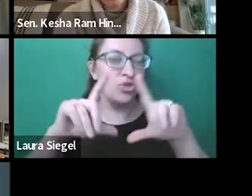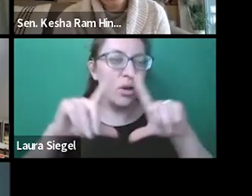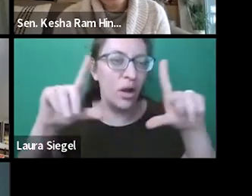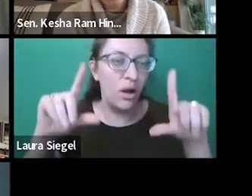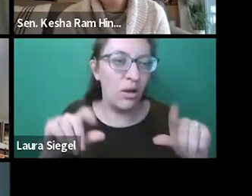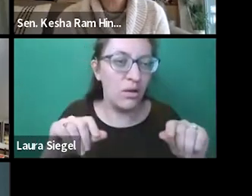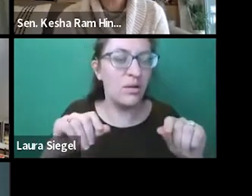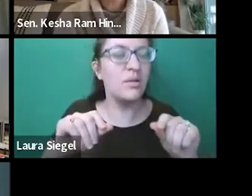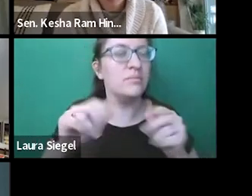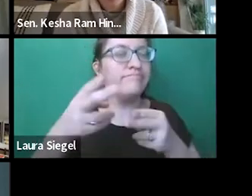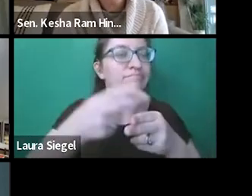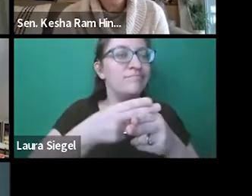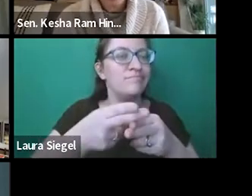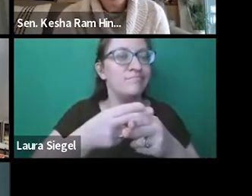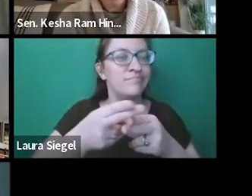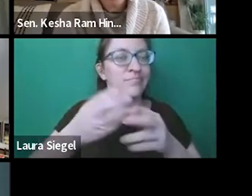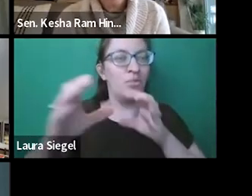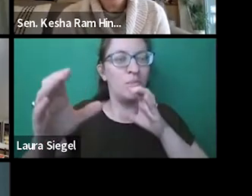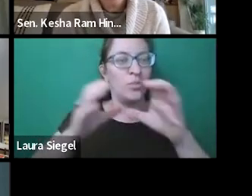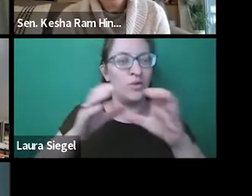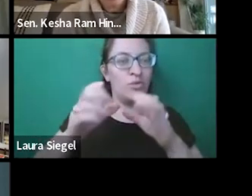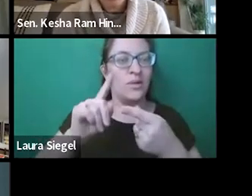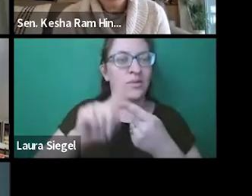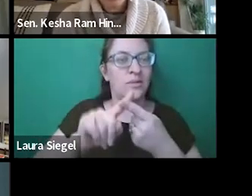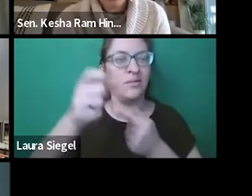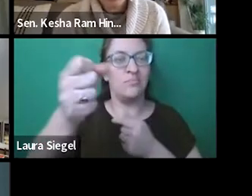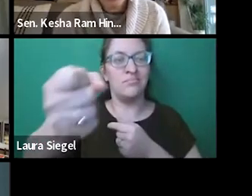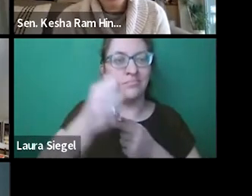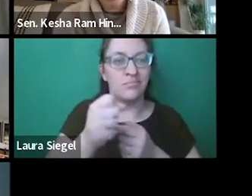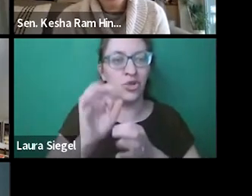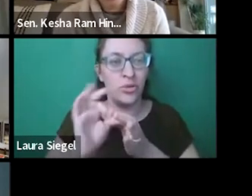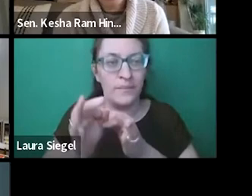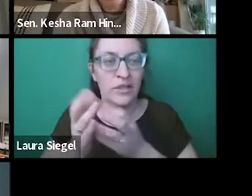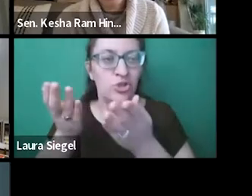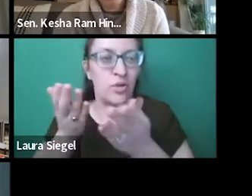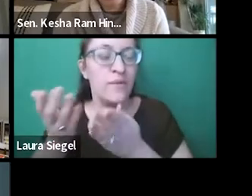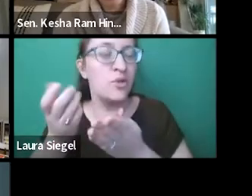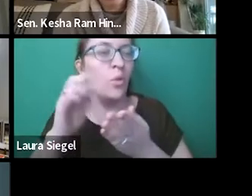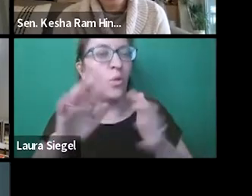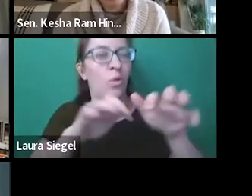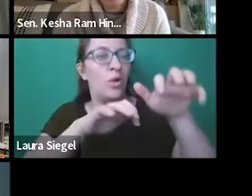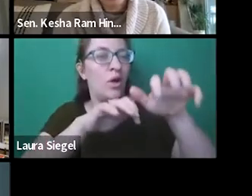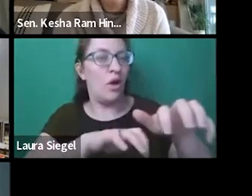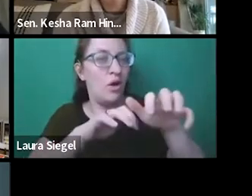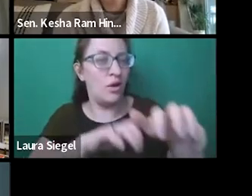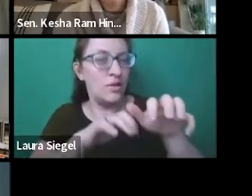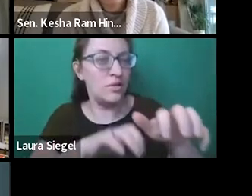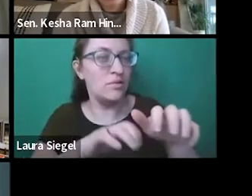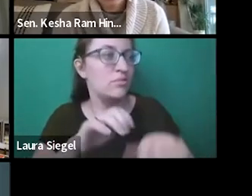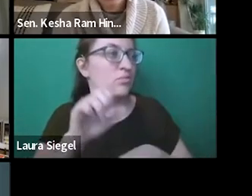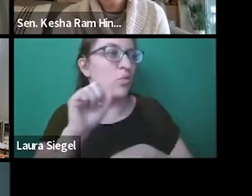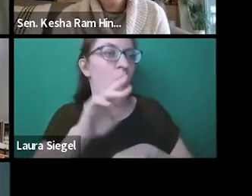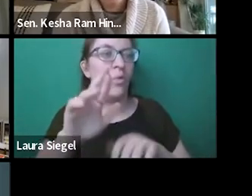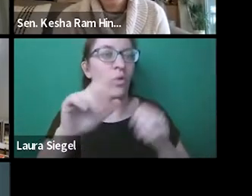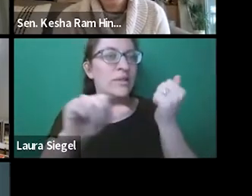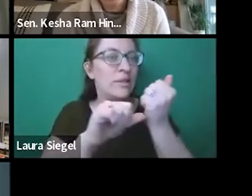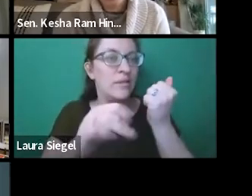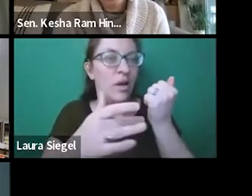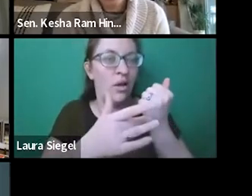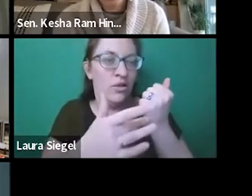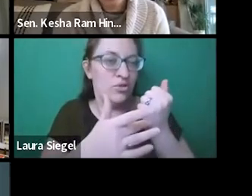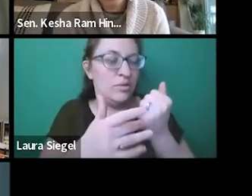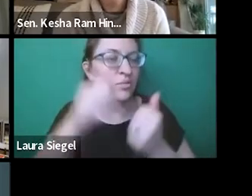myriad of things that you can do to provide, uh, access and communication, communication cards being one, obviously interpreting